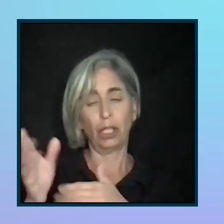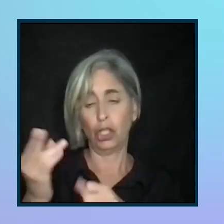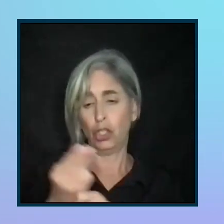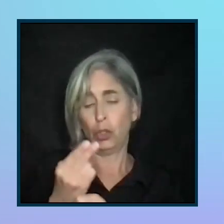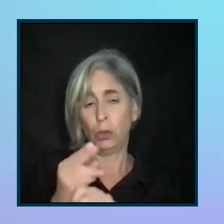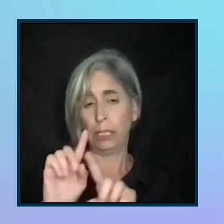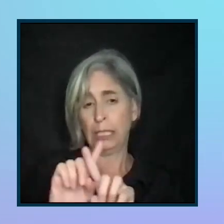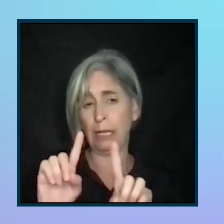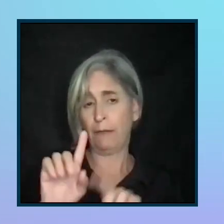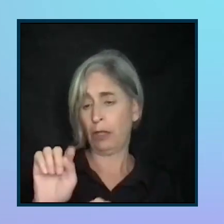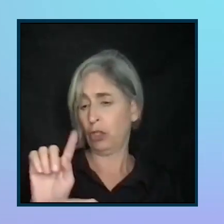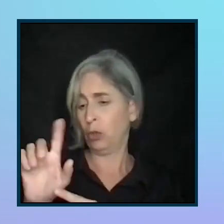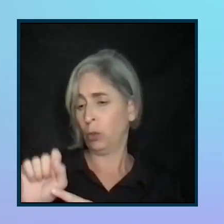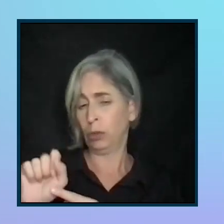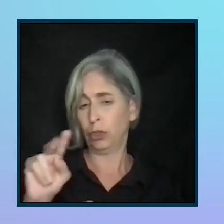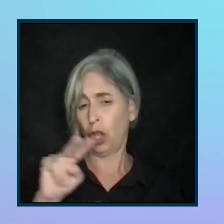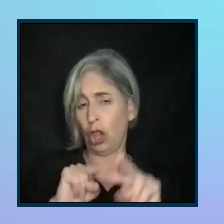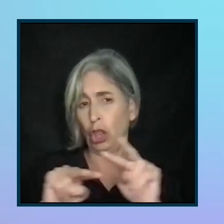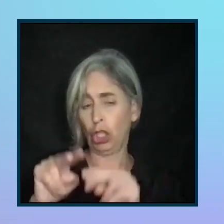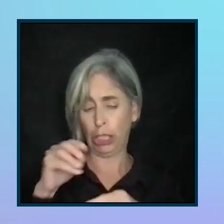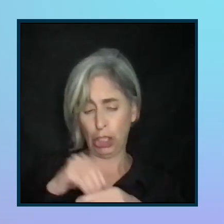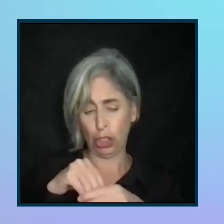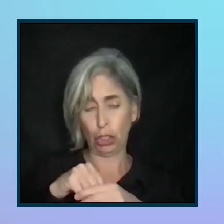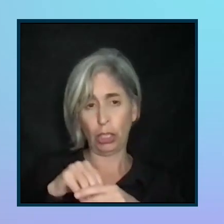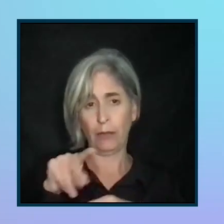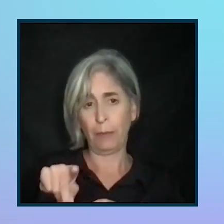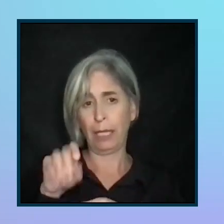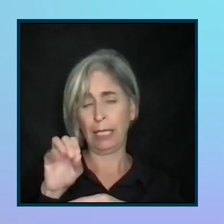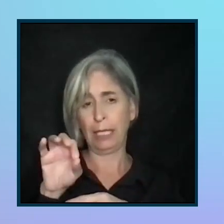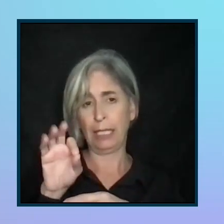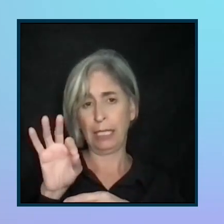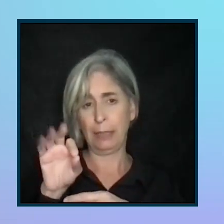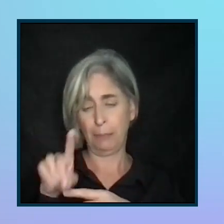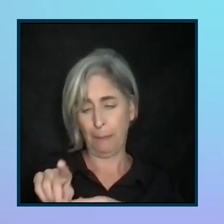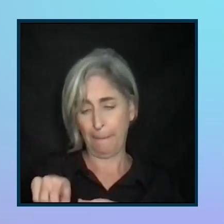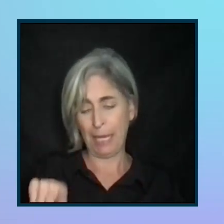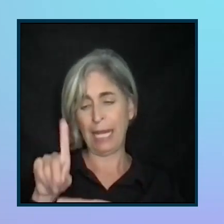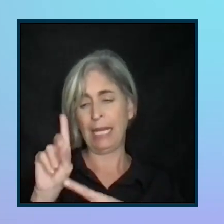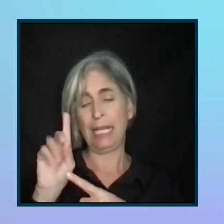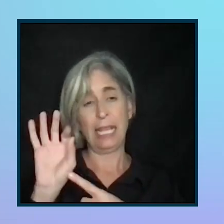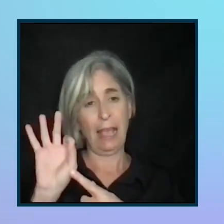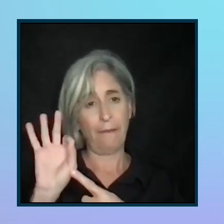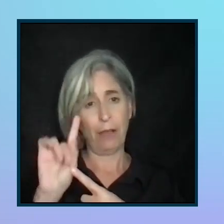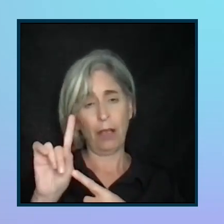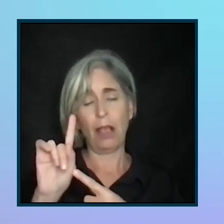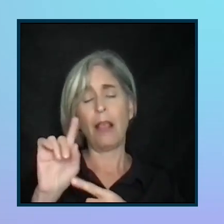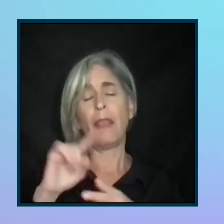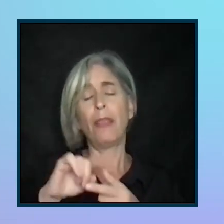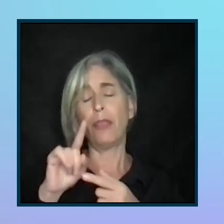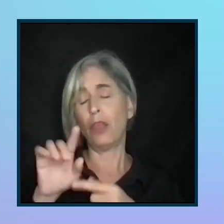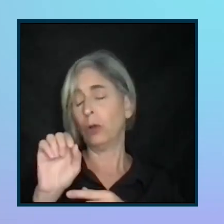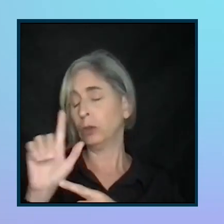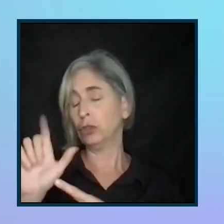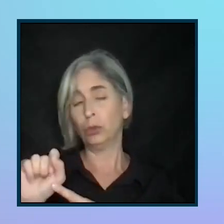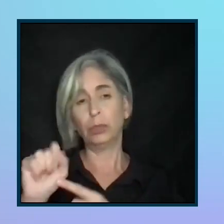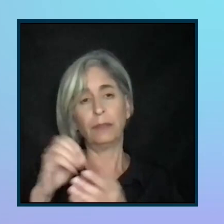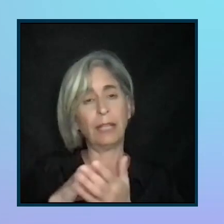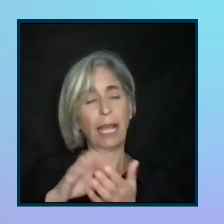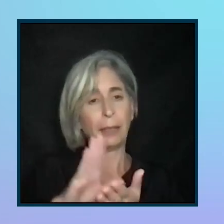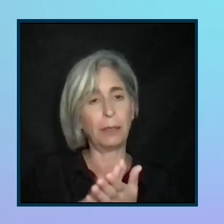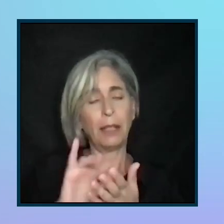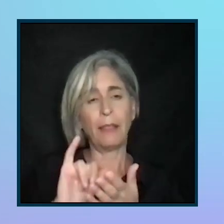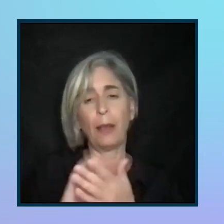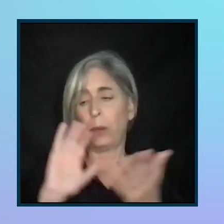utilizing different tools to be able to look at the internals for the PDF and then export out those tools, we then have documents that we